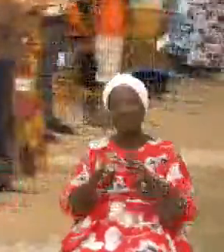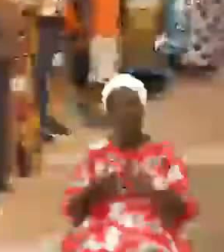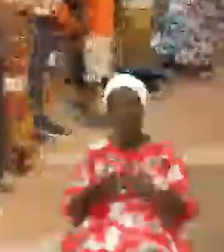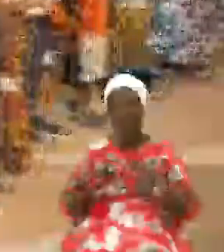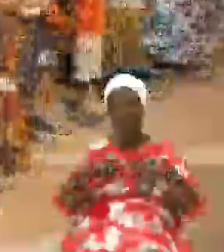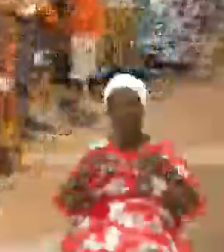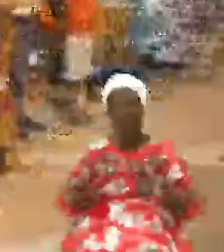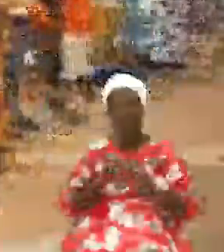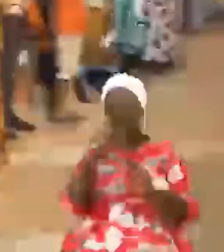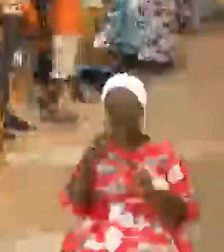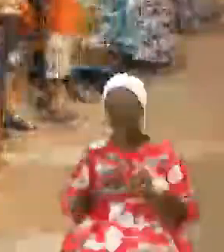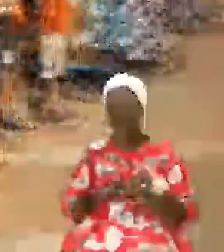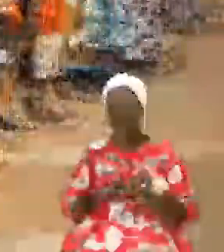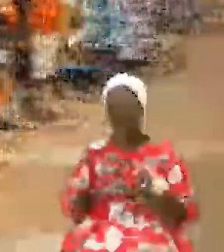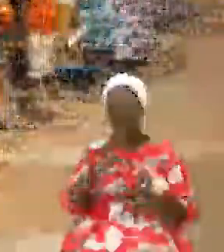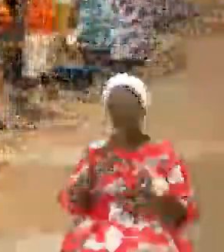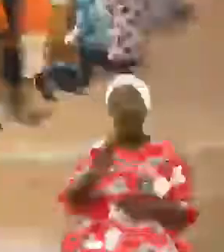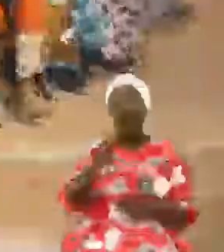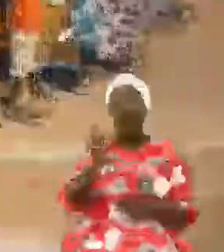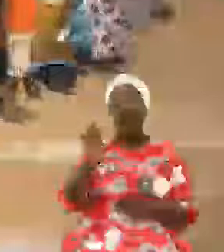Kidney problem, healed.